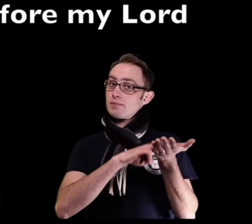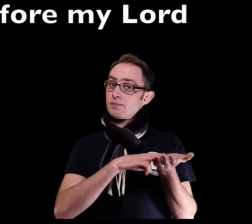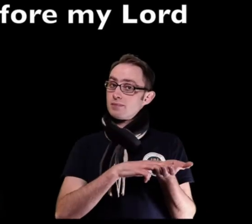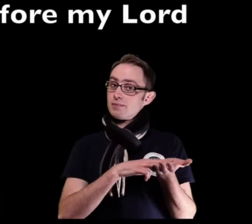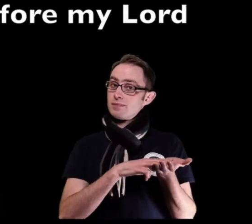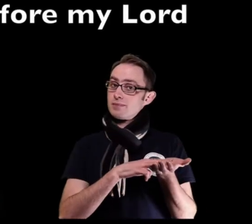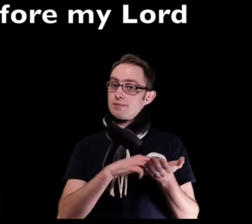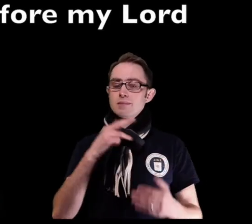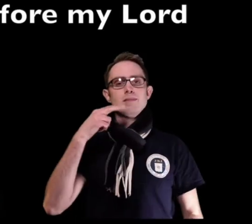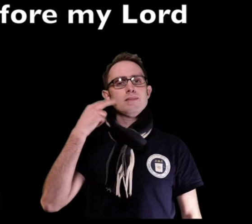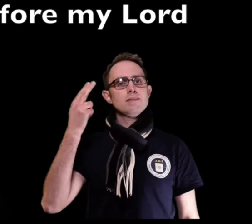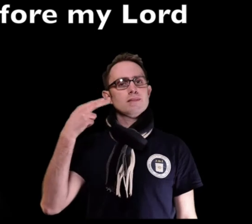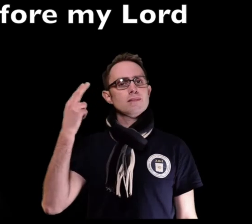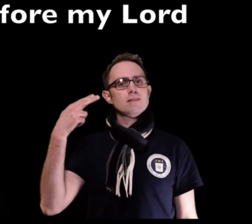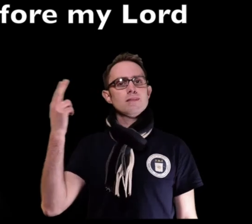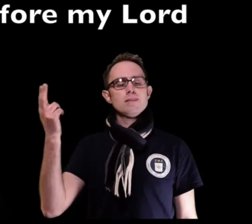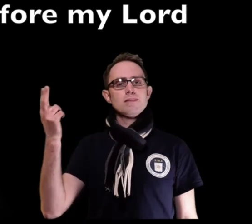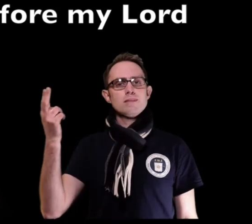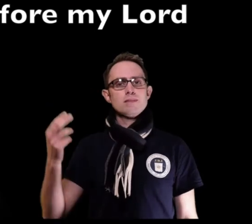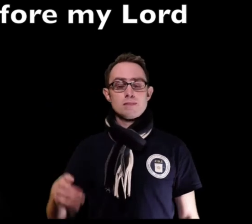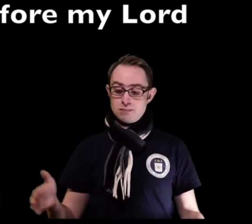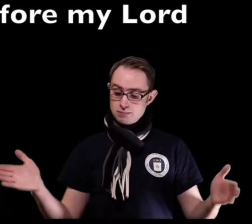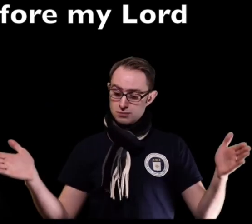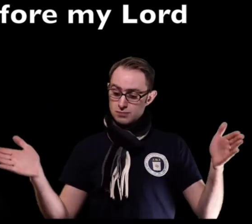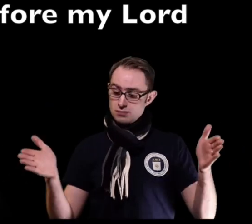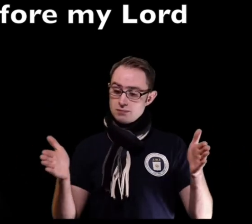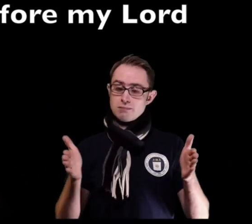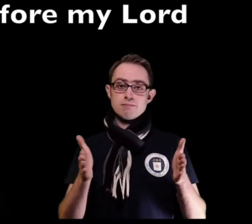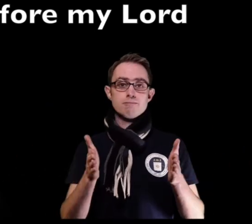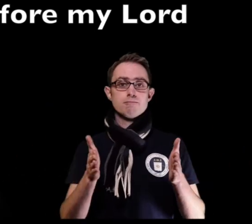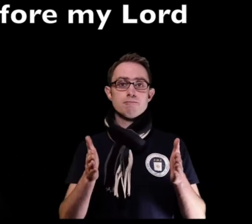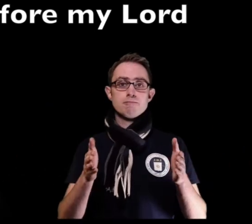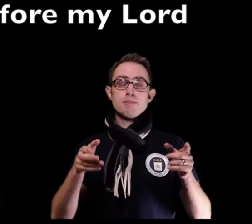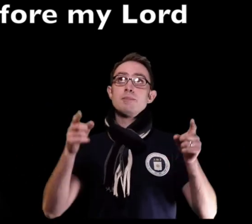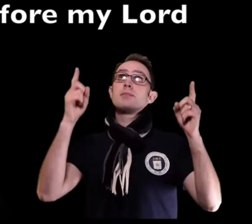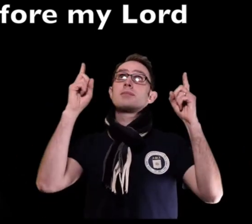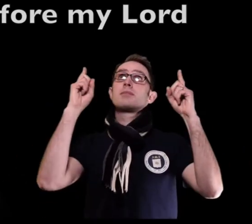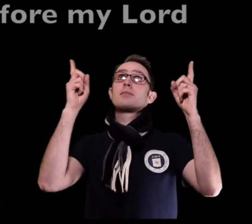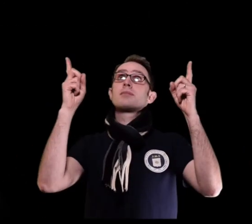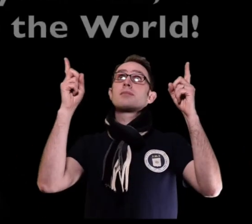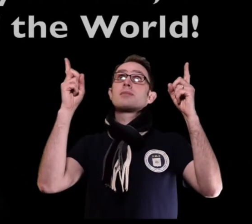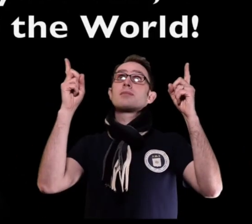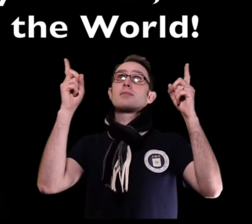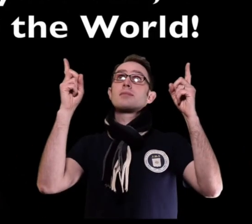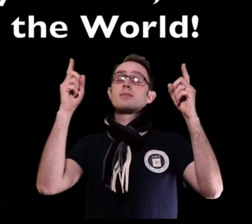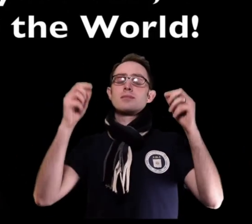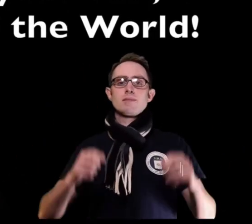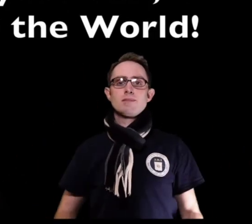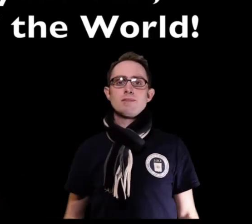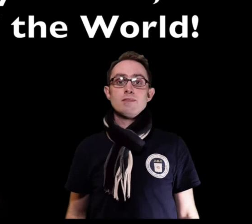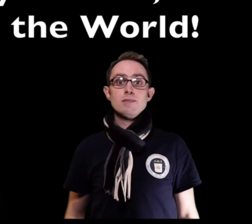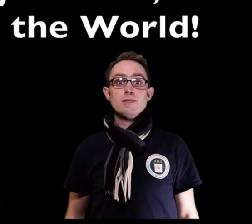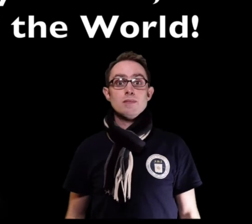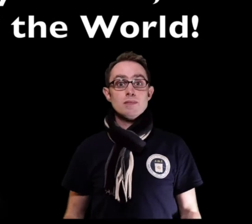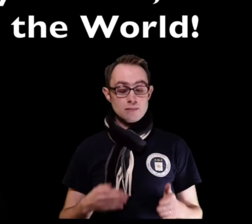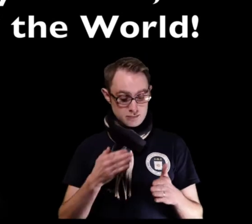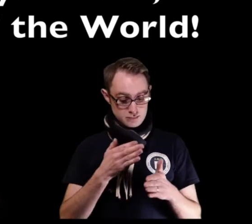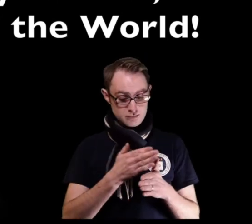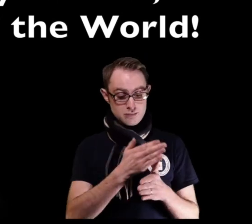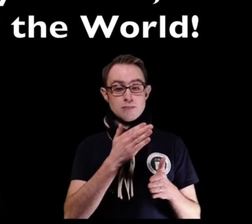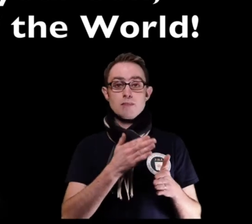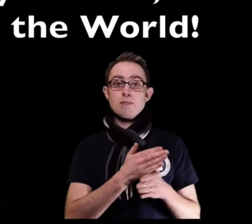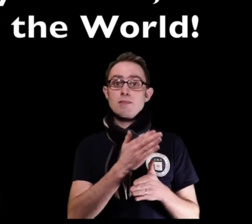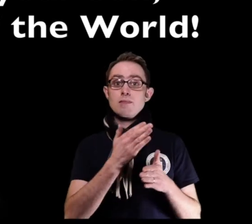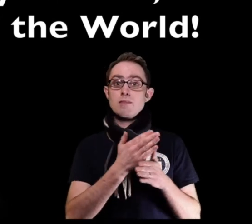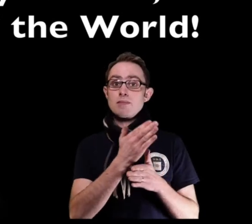Young Mary sang a song. Though I am small as I kneel before my Lord, you've given me